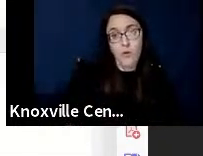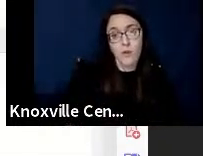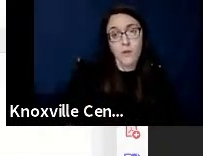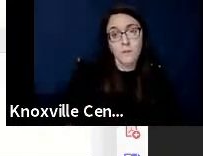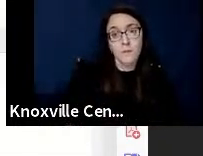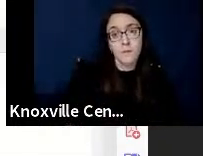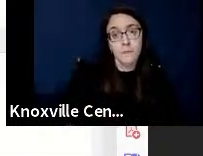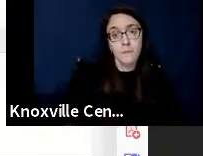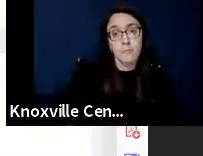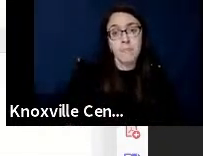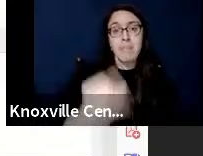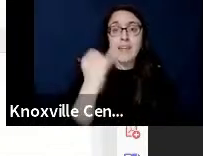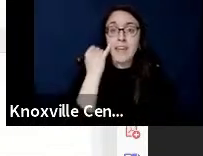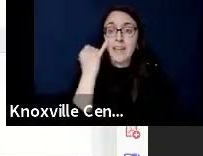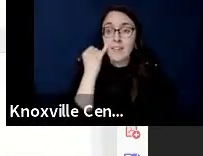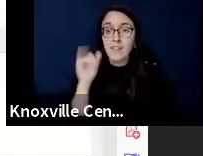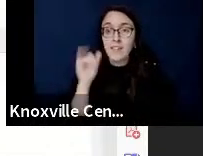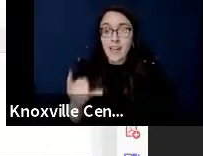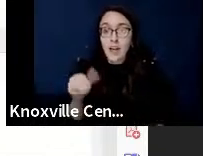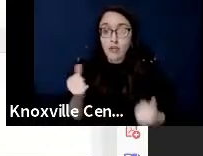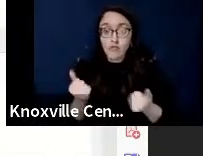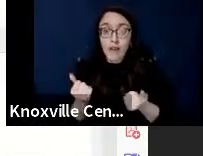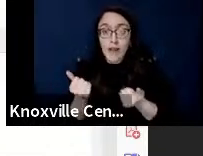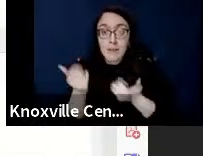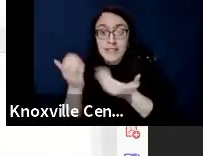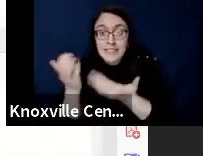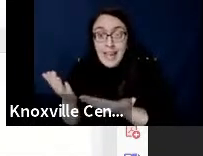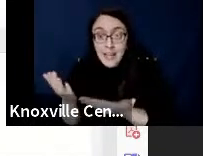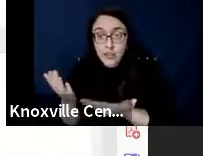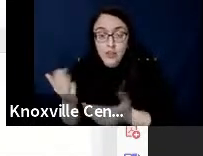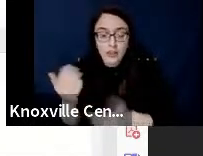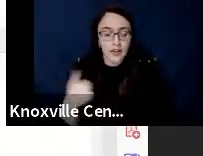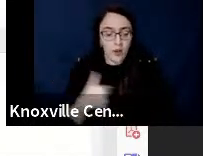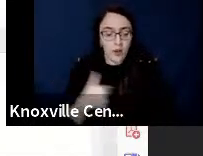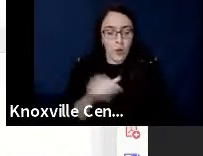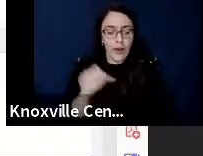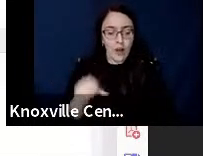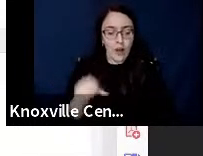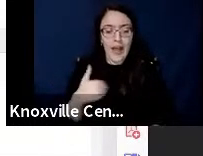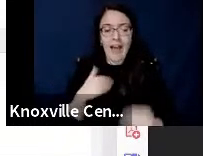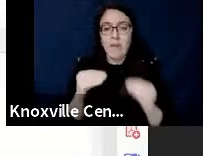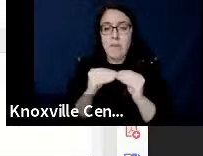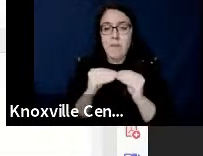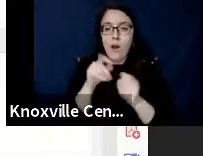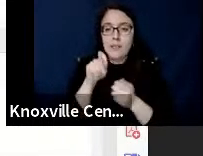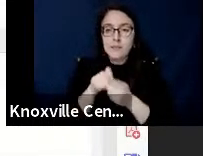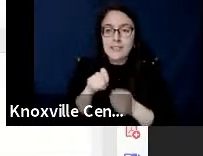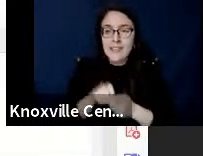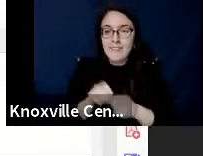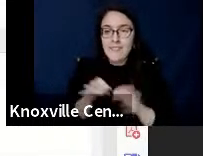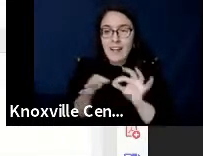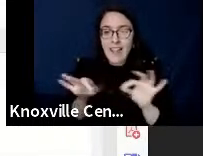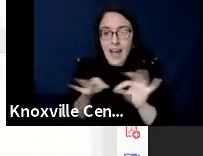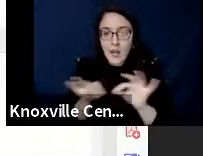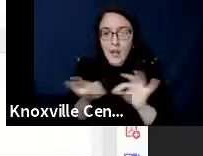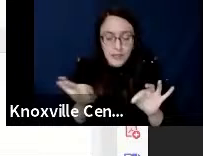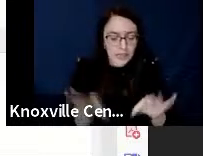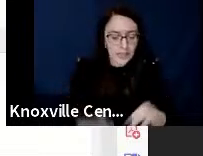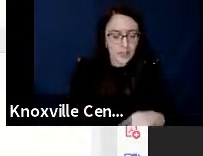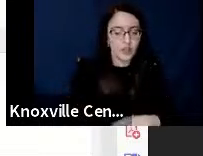recommendation, we would be able to have much more concise language